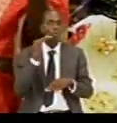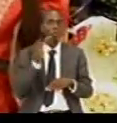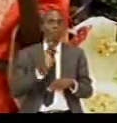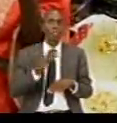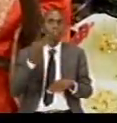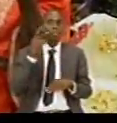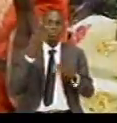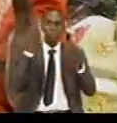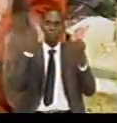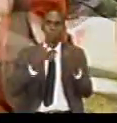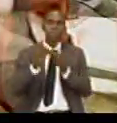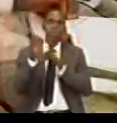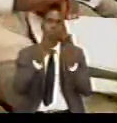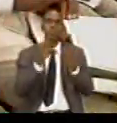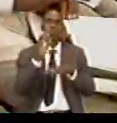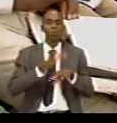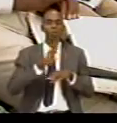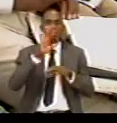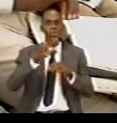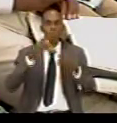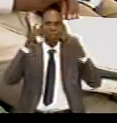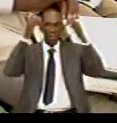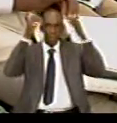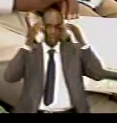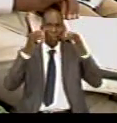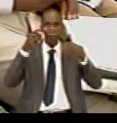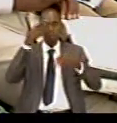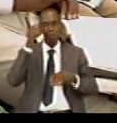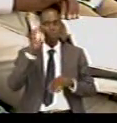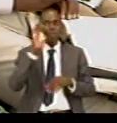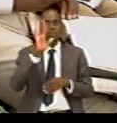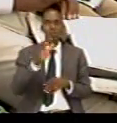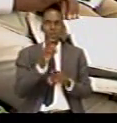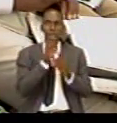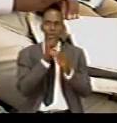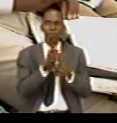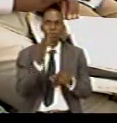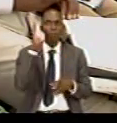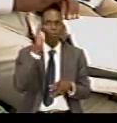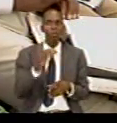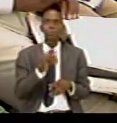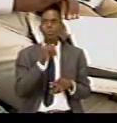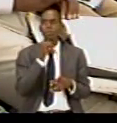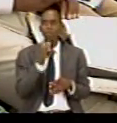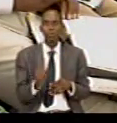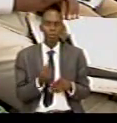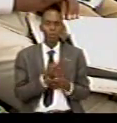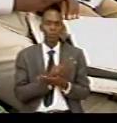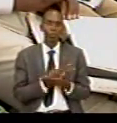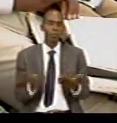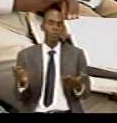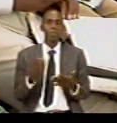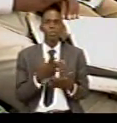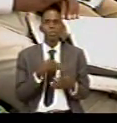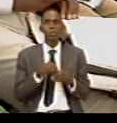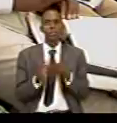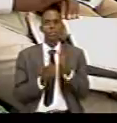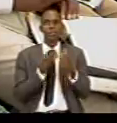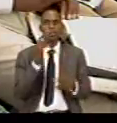crown, because your reward will not fade and will not fail in Jesus'